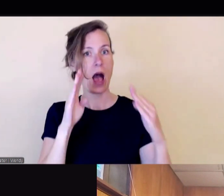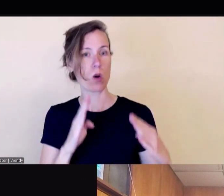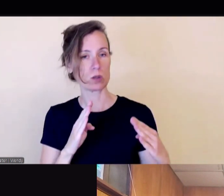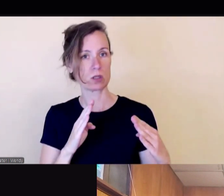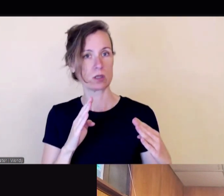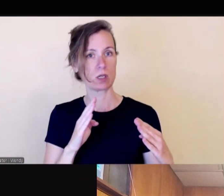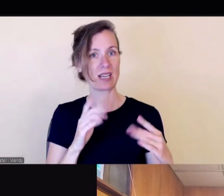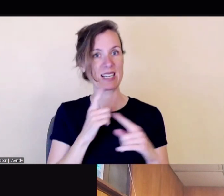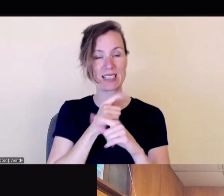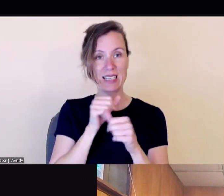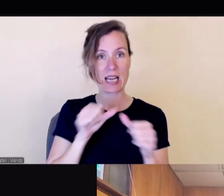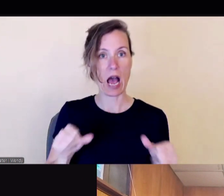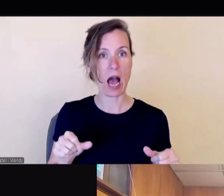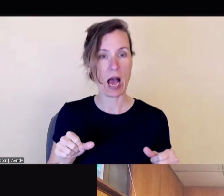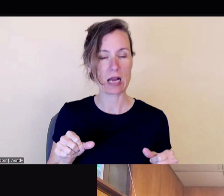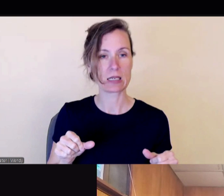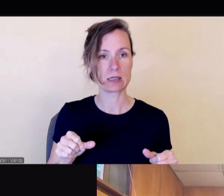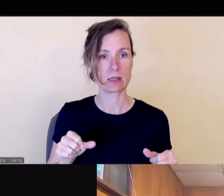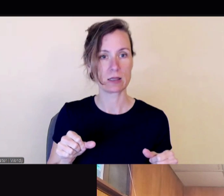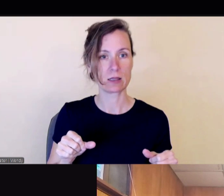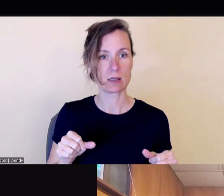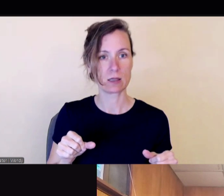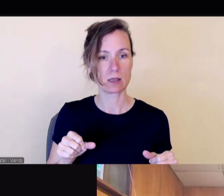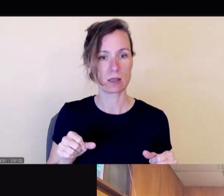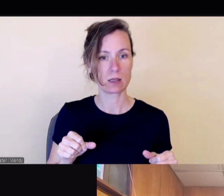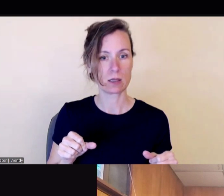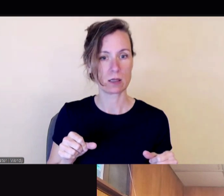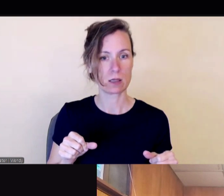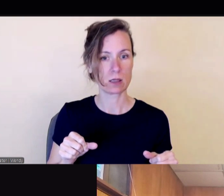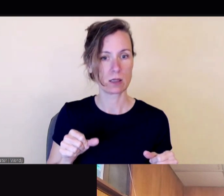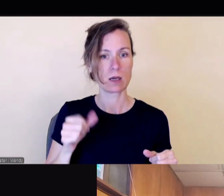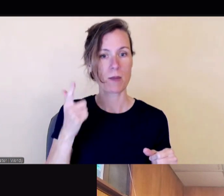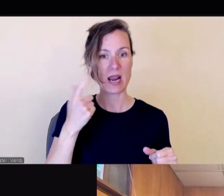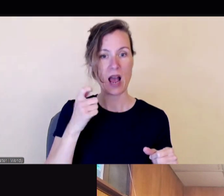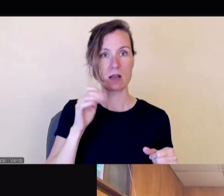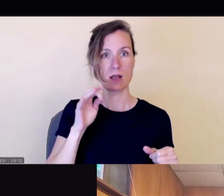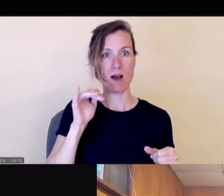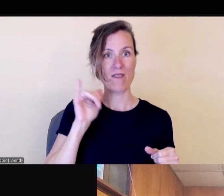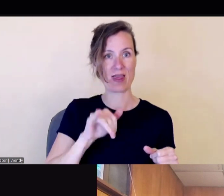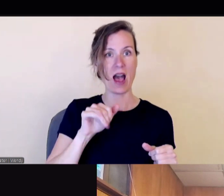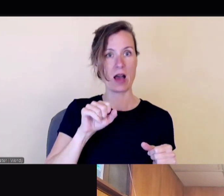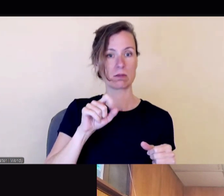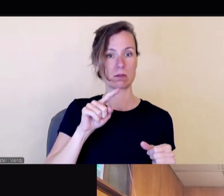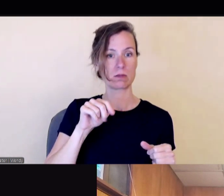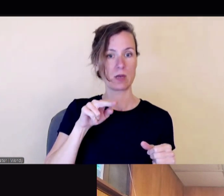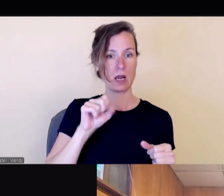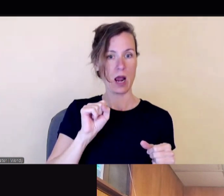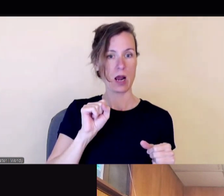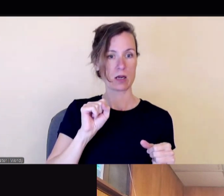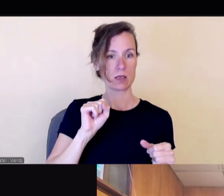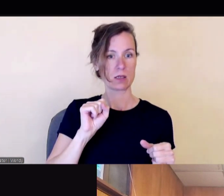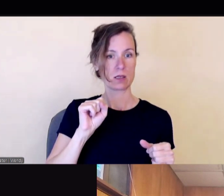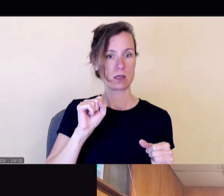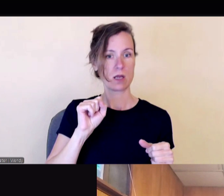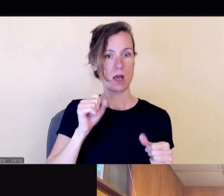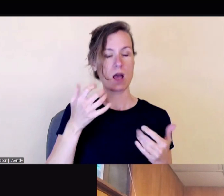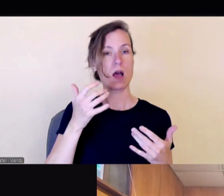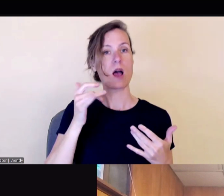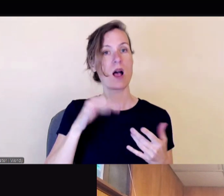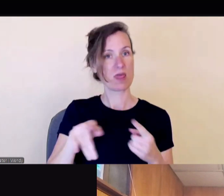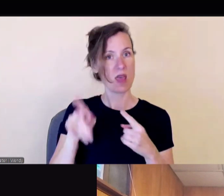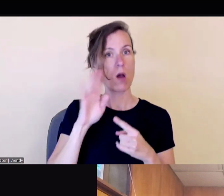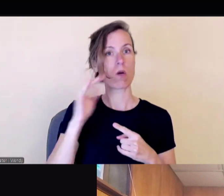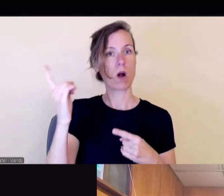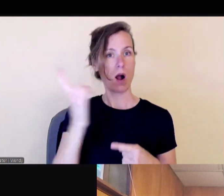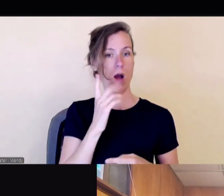We don't the way it works is you would come to us. That investigation is confidential, and I do want to give a little bit of